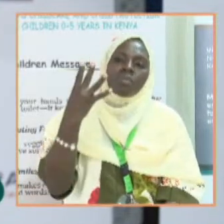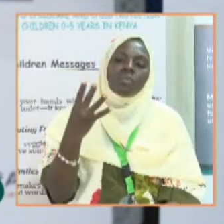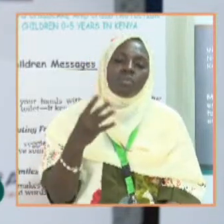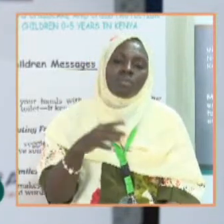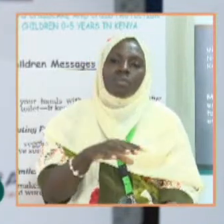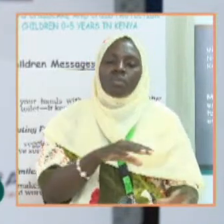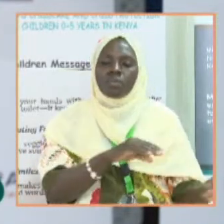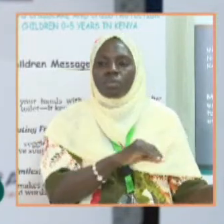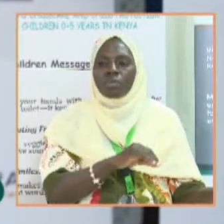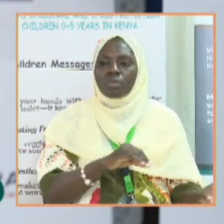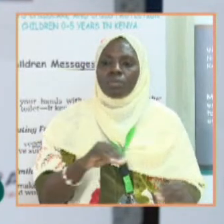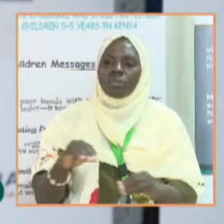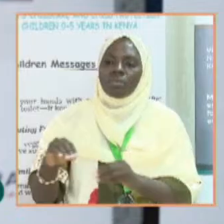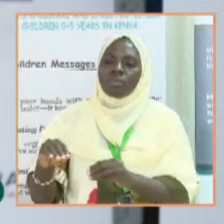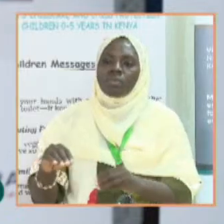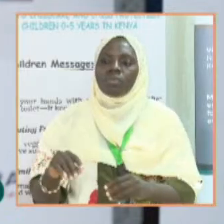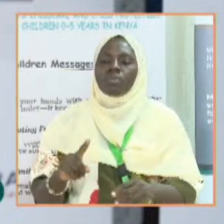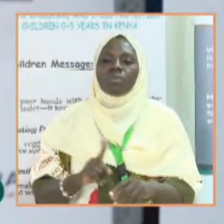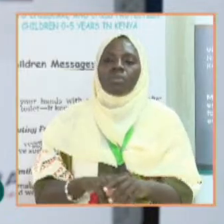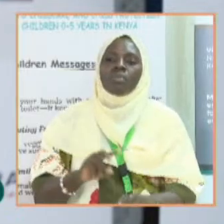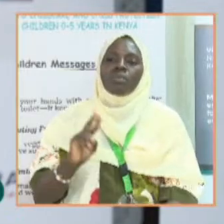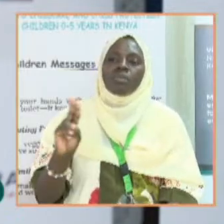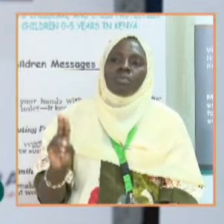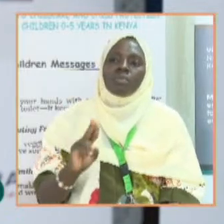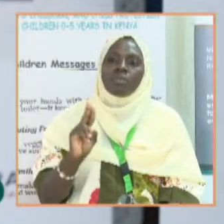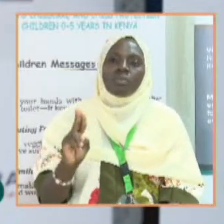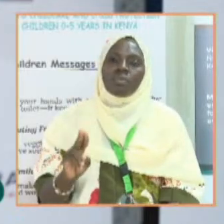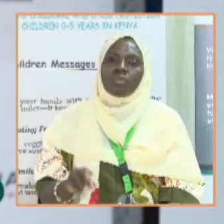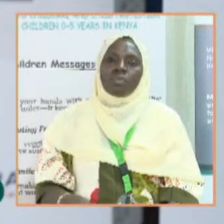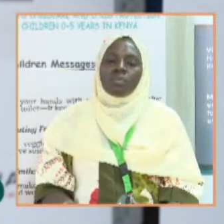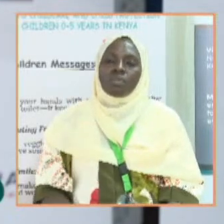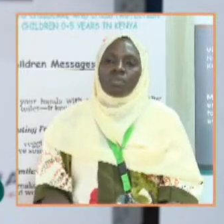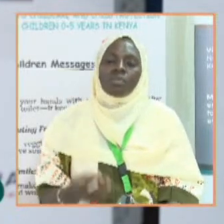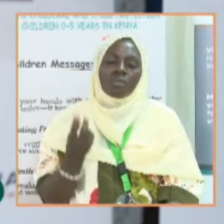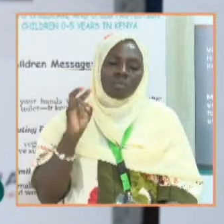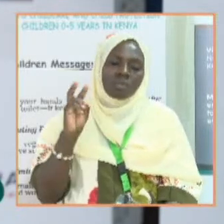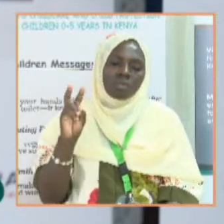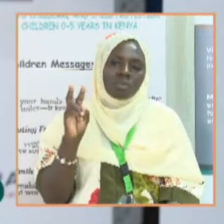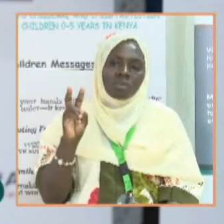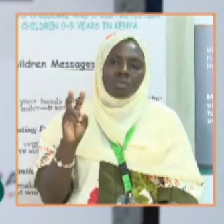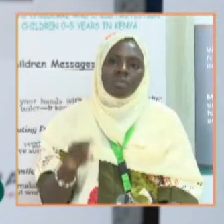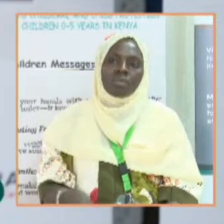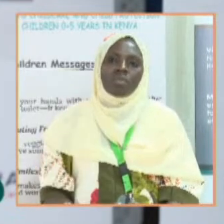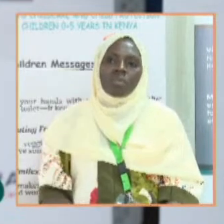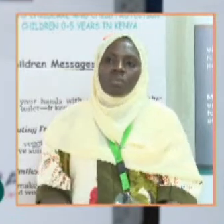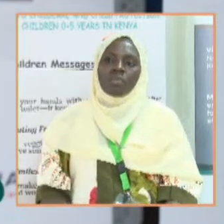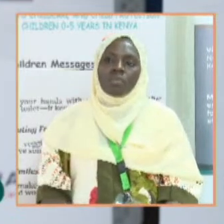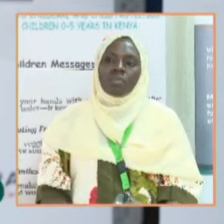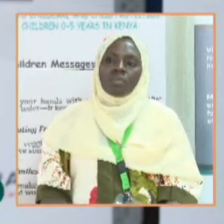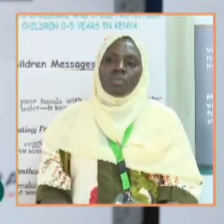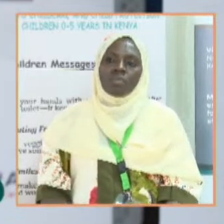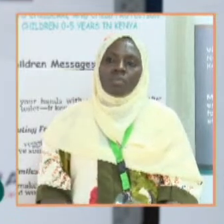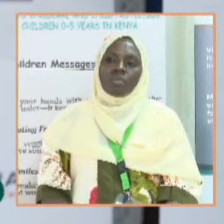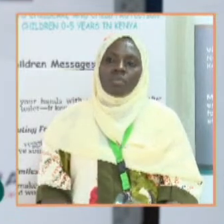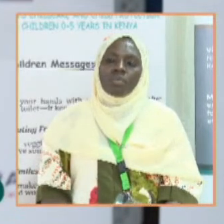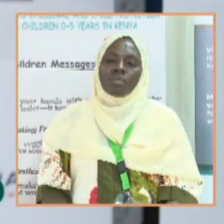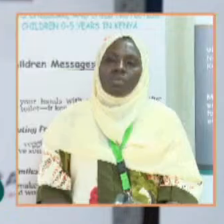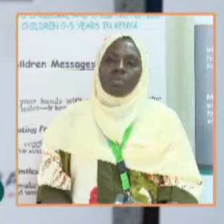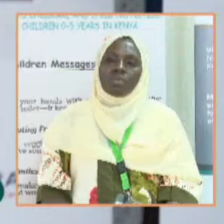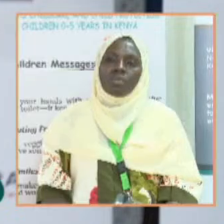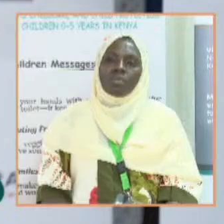the expenditure side, what we found is that it's a range, 65%